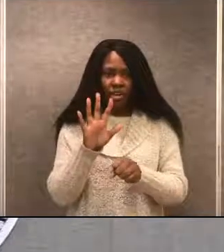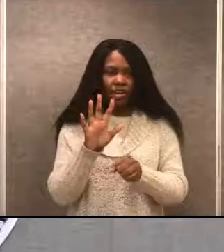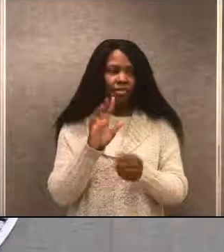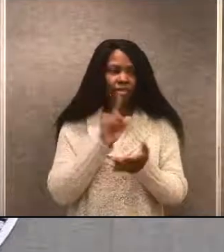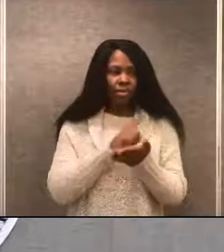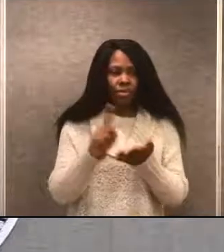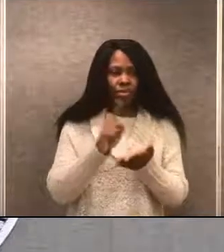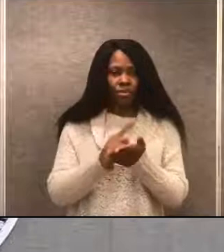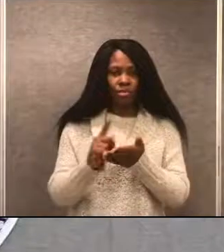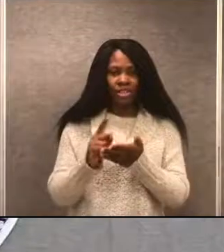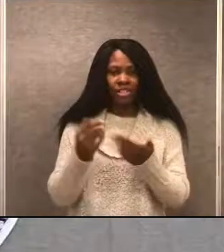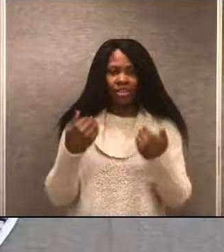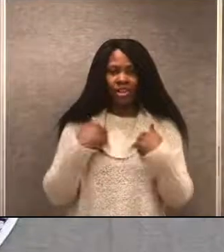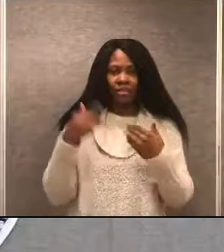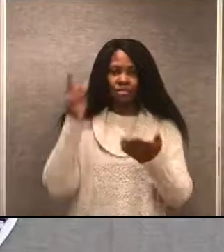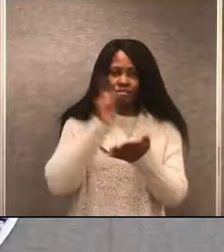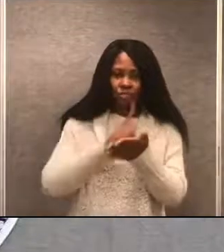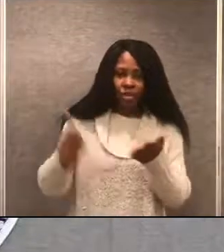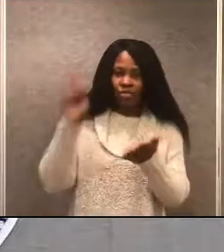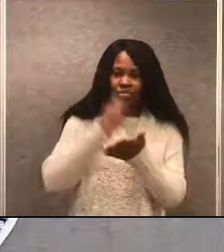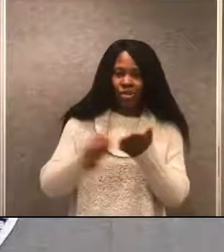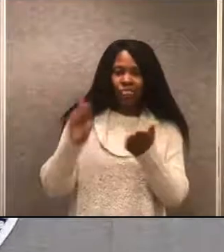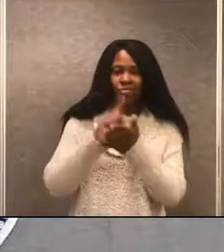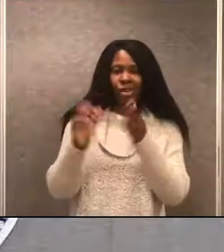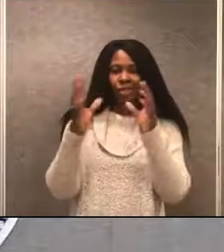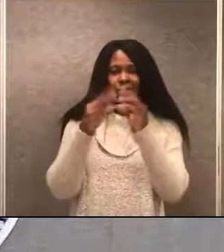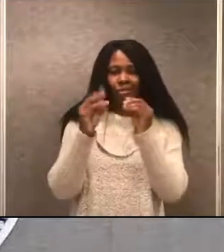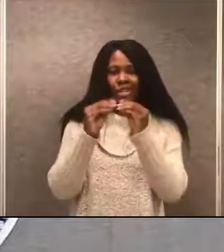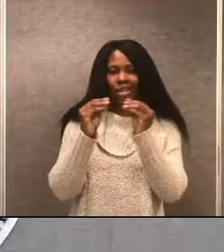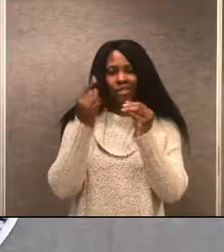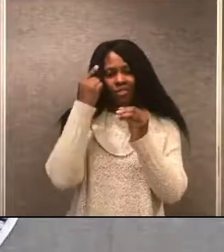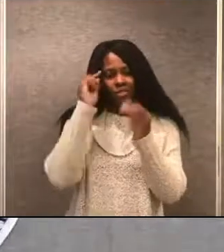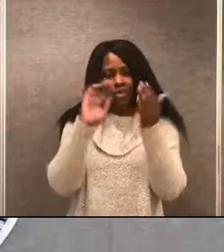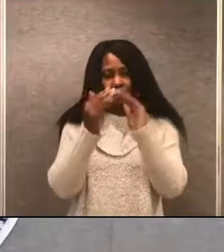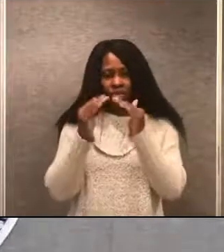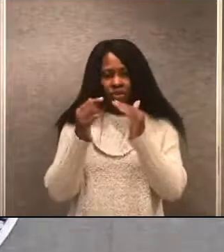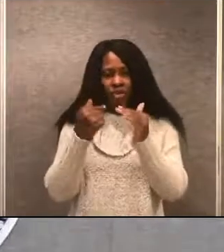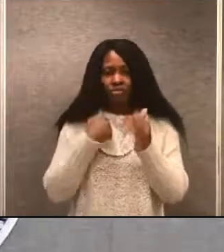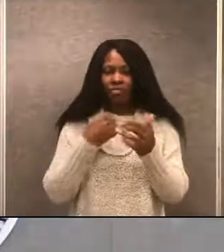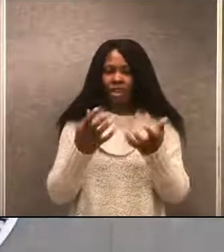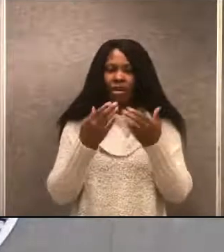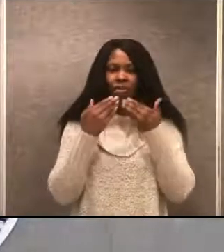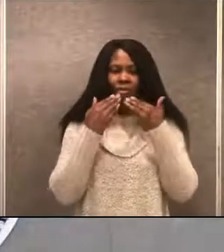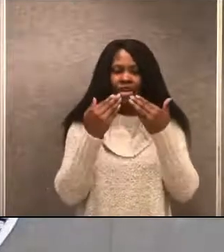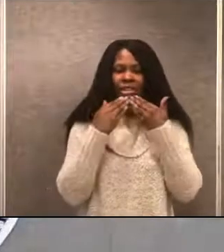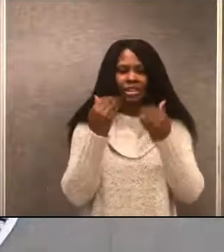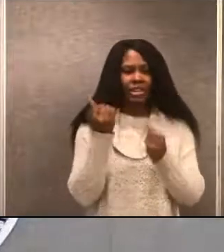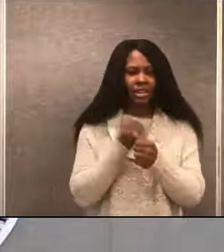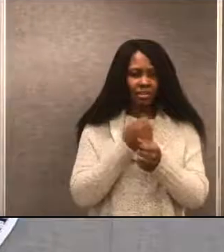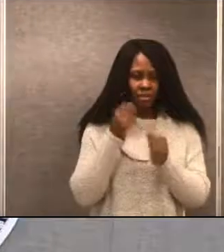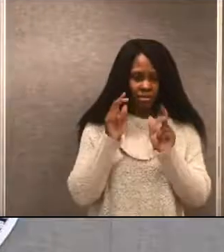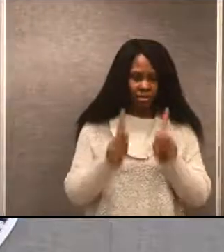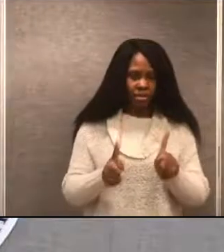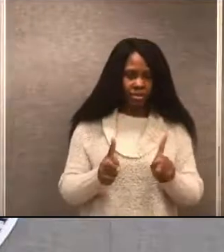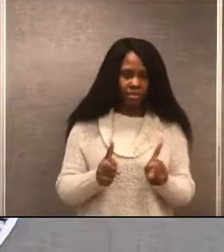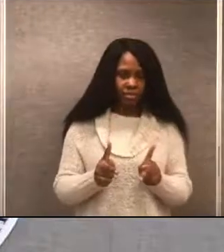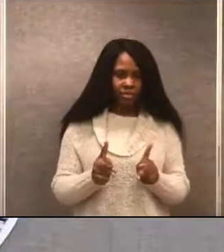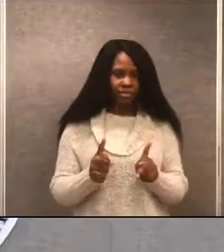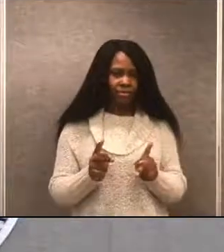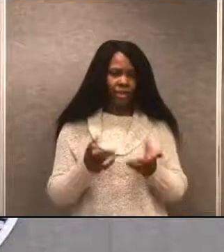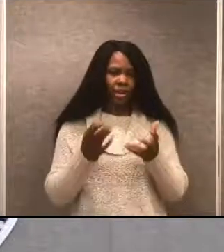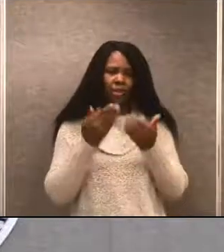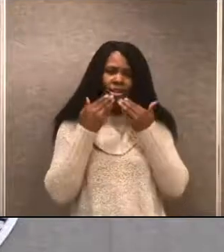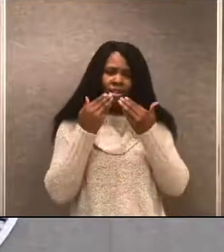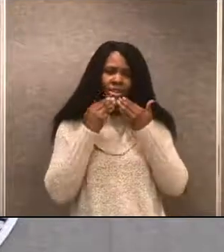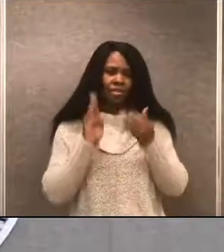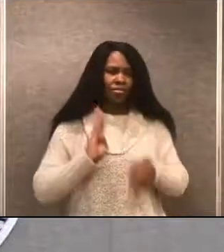these weekly meetings to the community. I want to really thank everybody. I want to thank our board